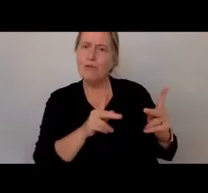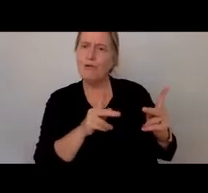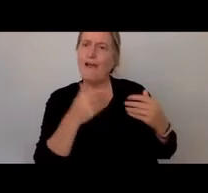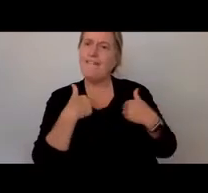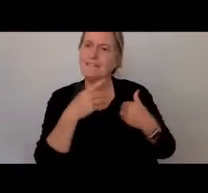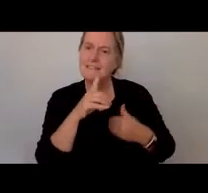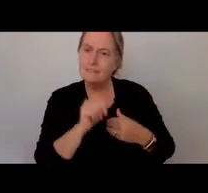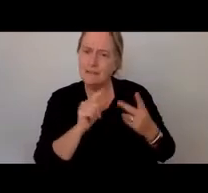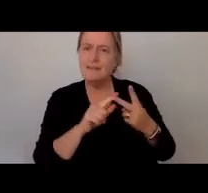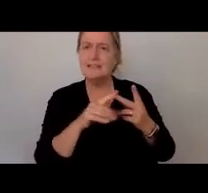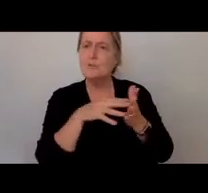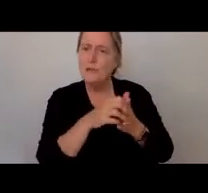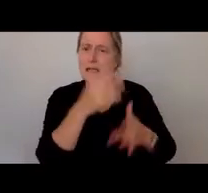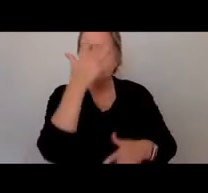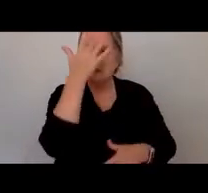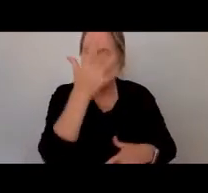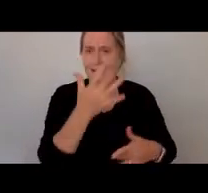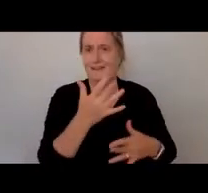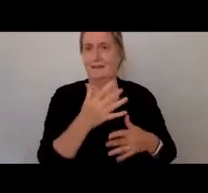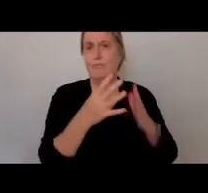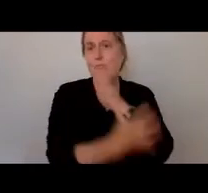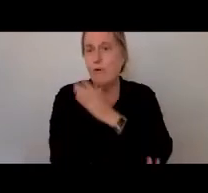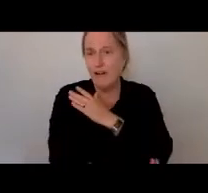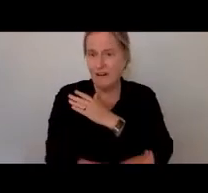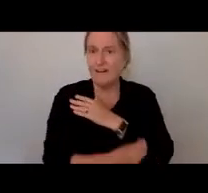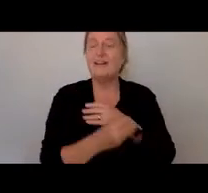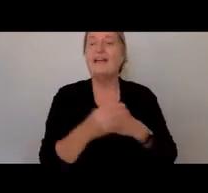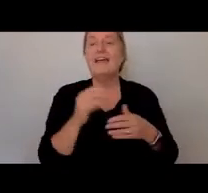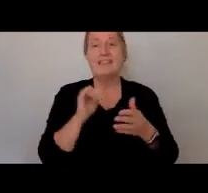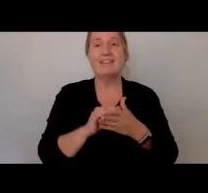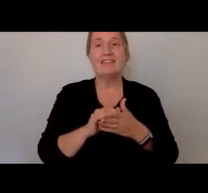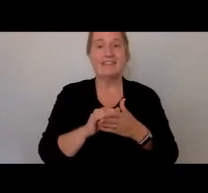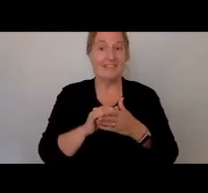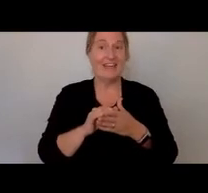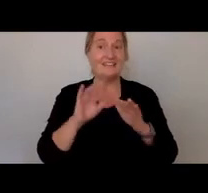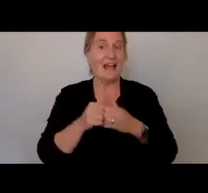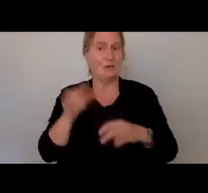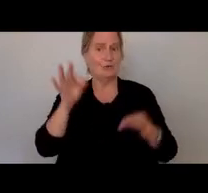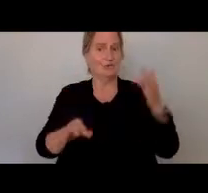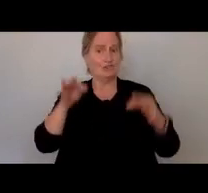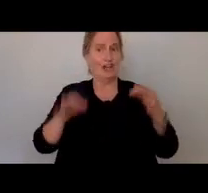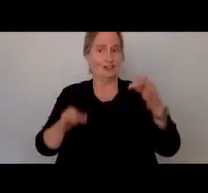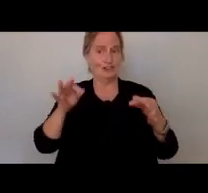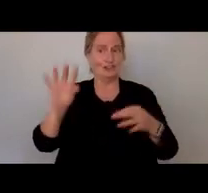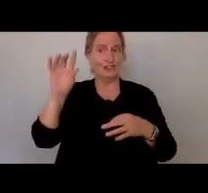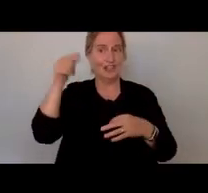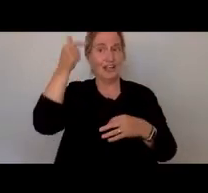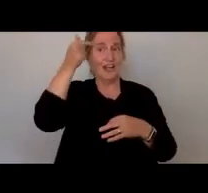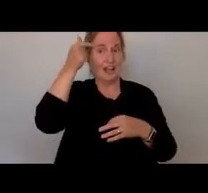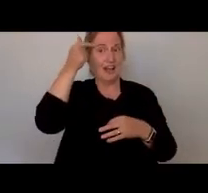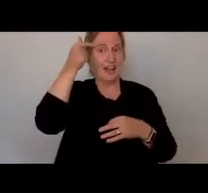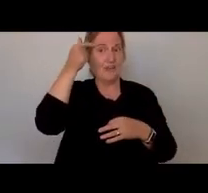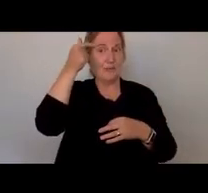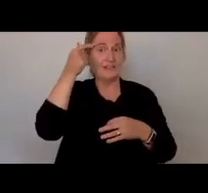That may be the moral test of a government, but I believe it is also the moral test of a people and of a community. So thank you